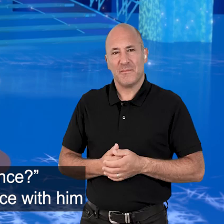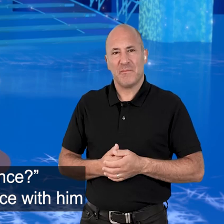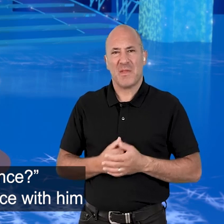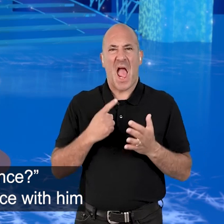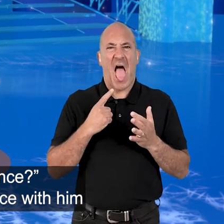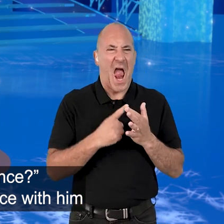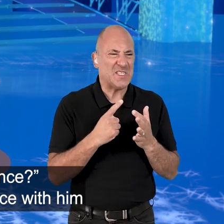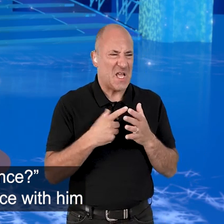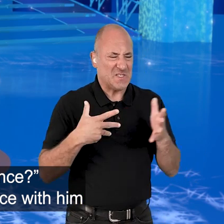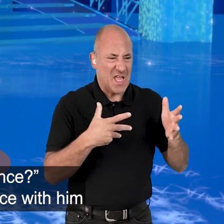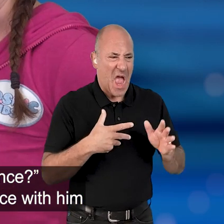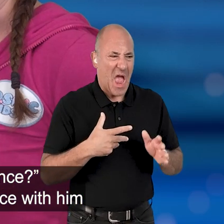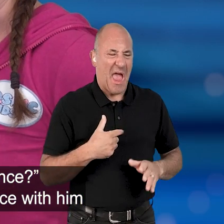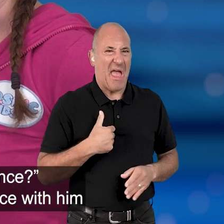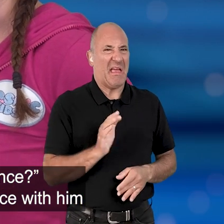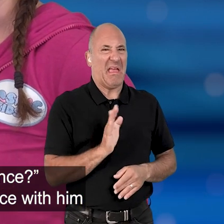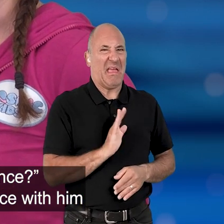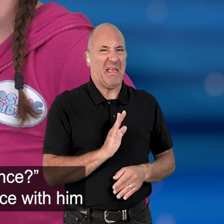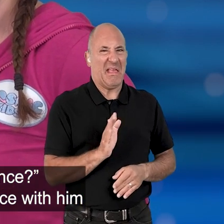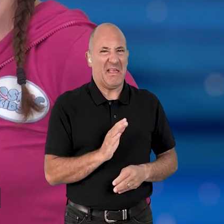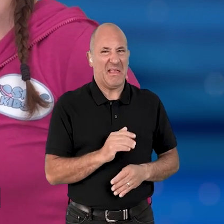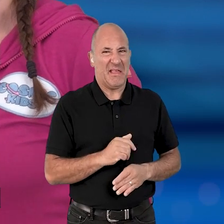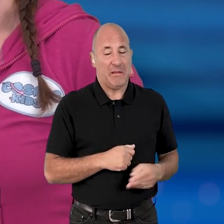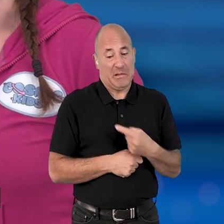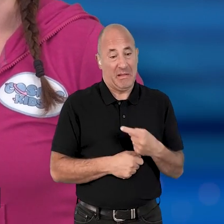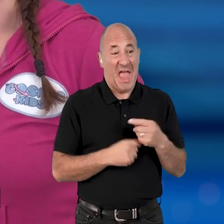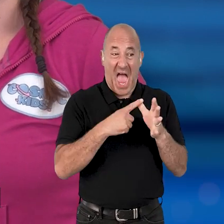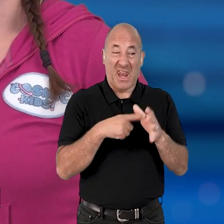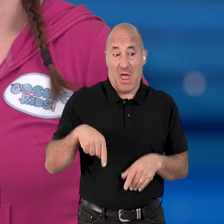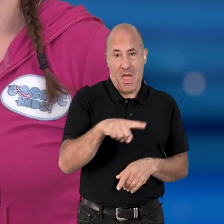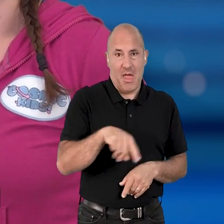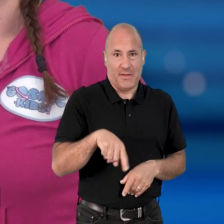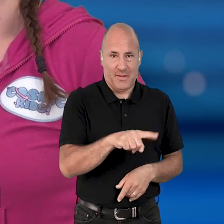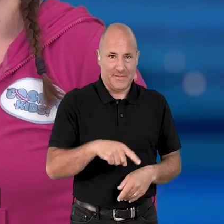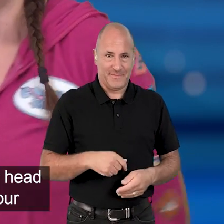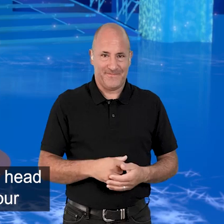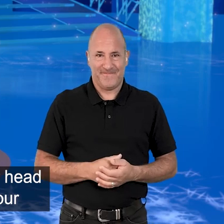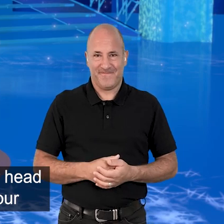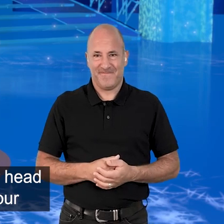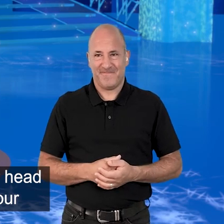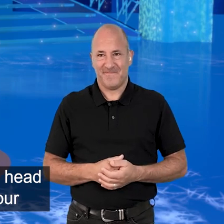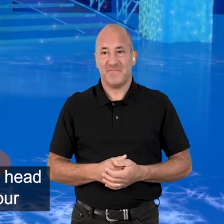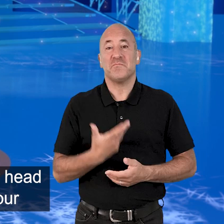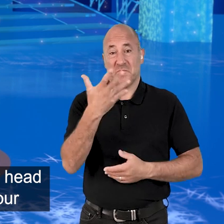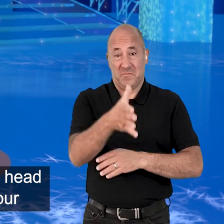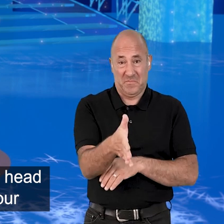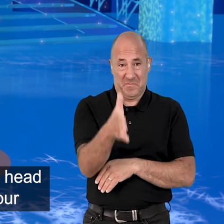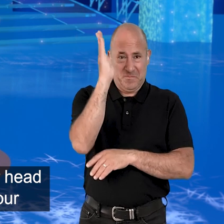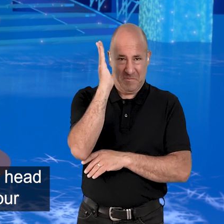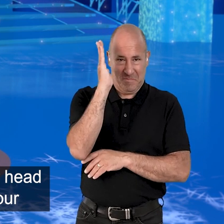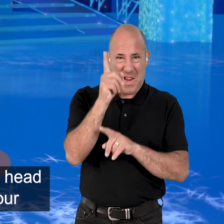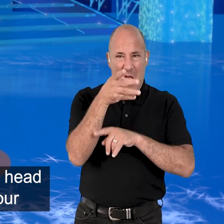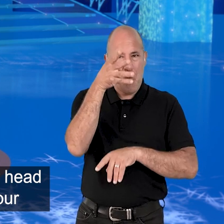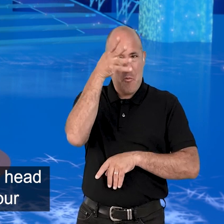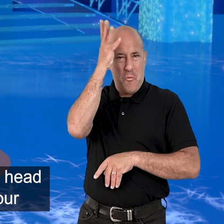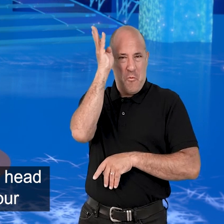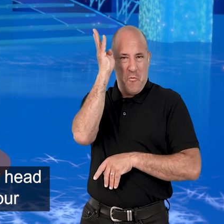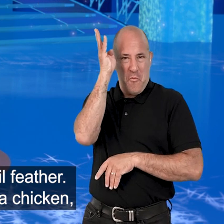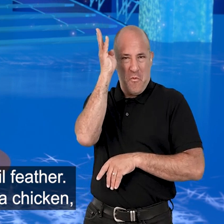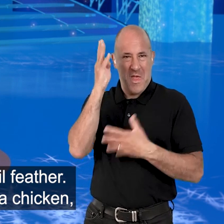Well, Elsa doesn't really want to dance with him, so Anna has to instead. Bringing one hand above your head for your